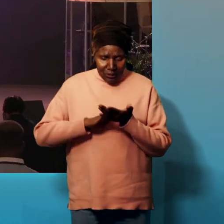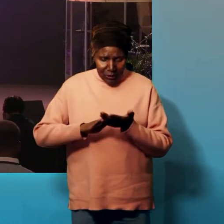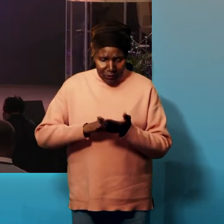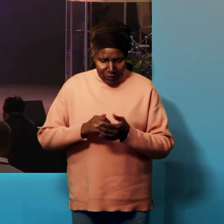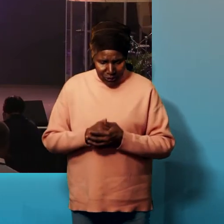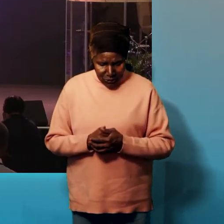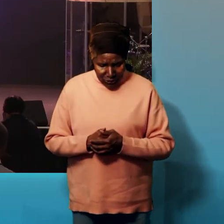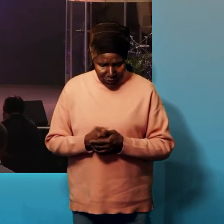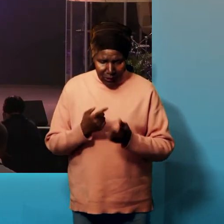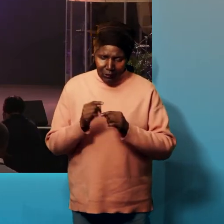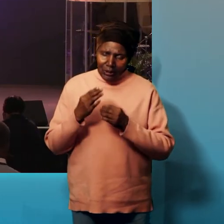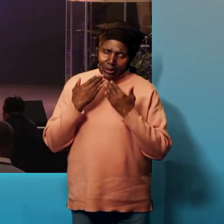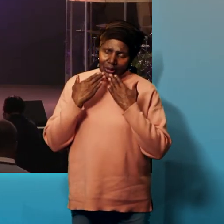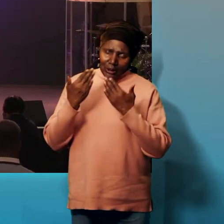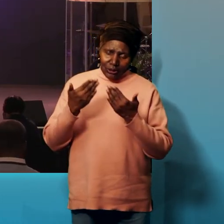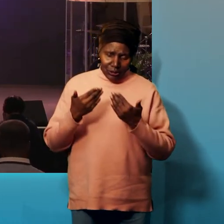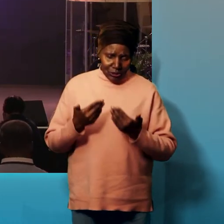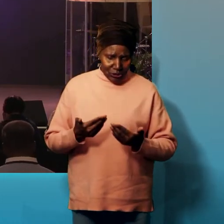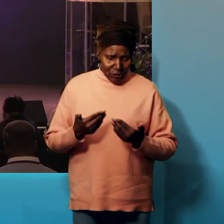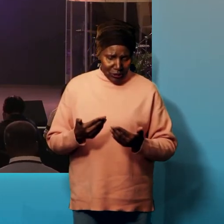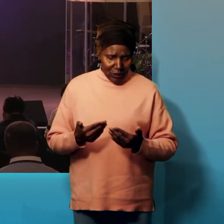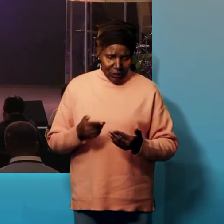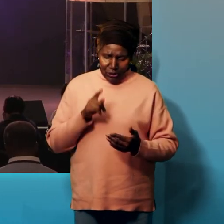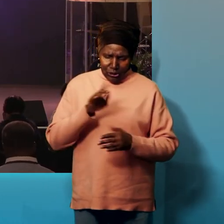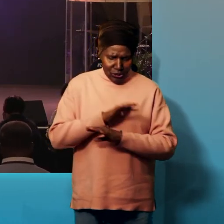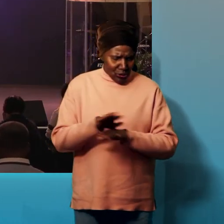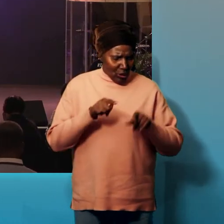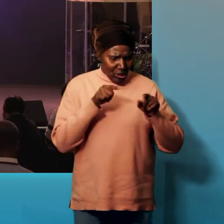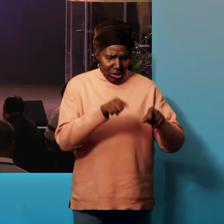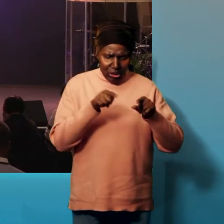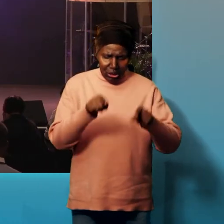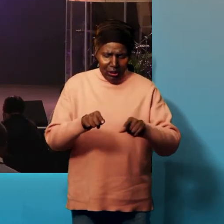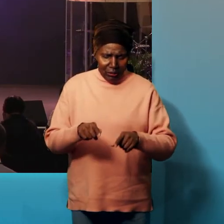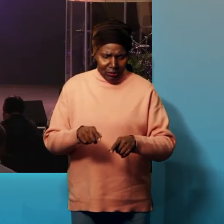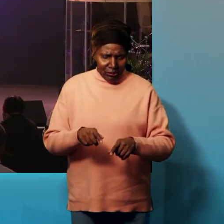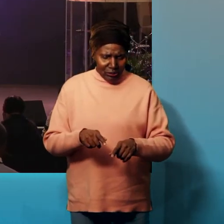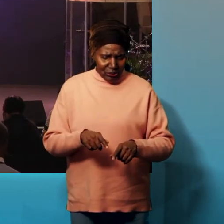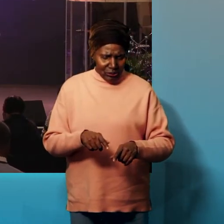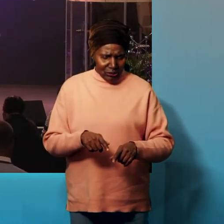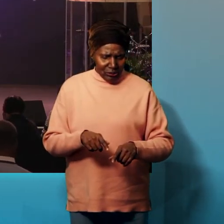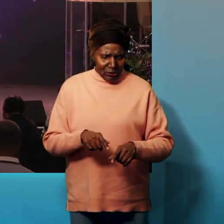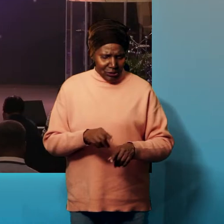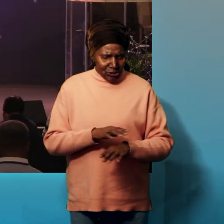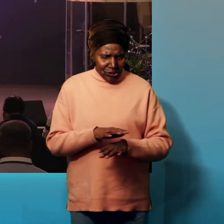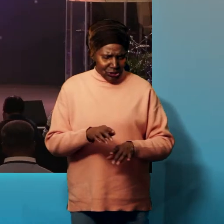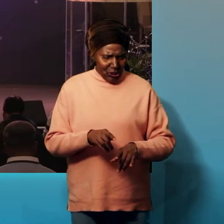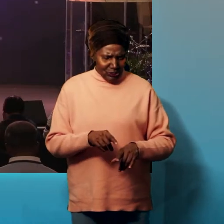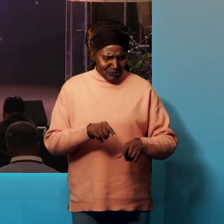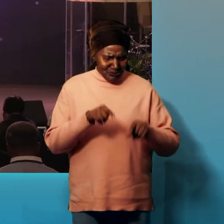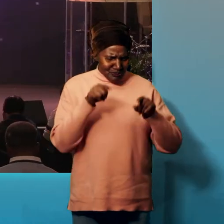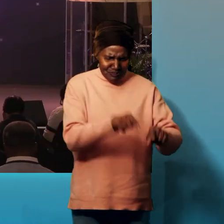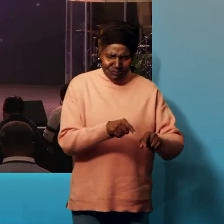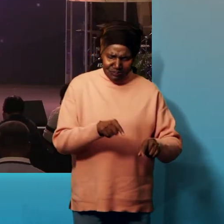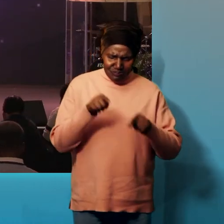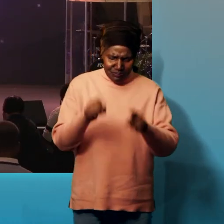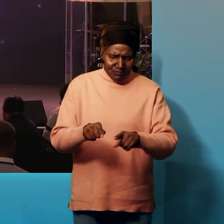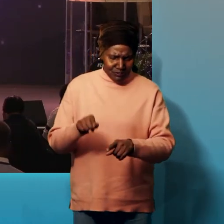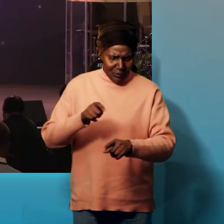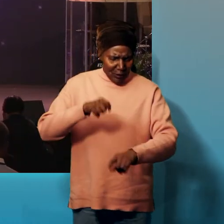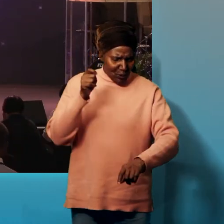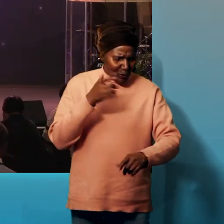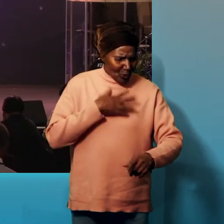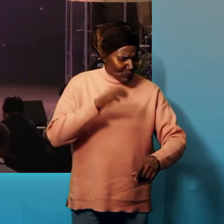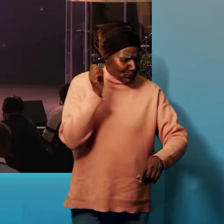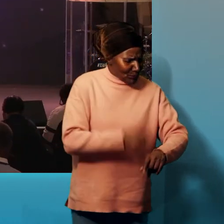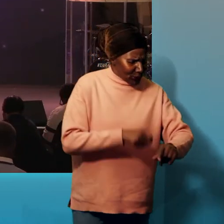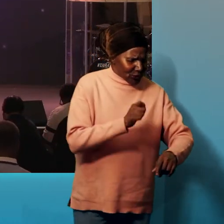And we thank you that this day you do not condemn us. You do not condemn us. Church,